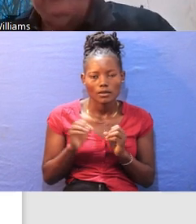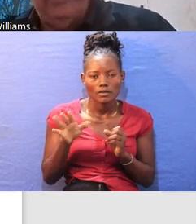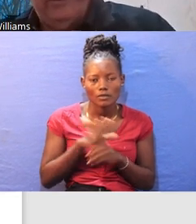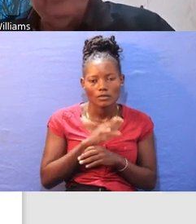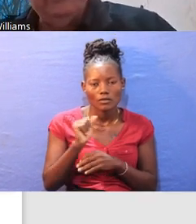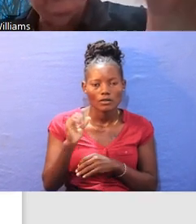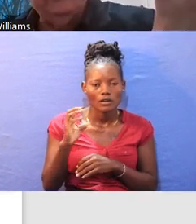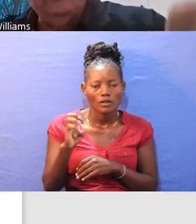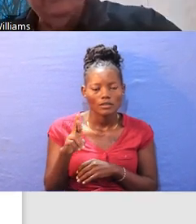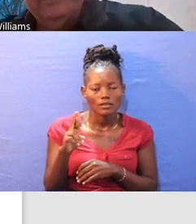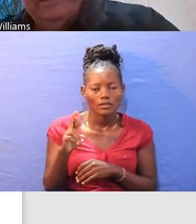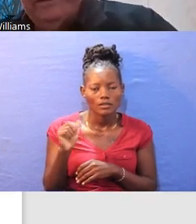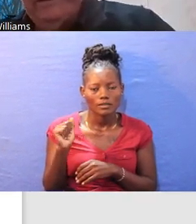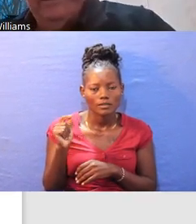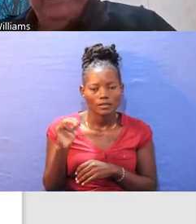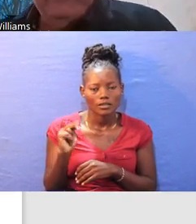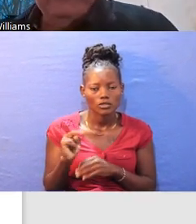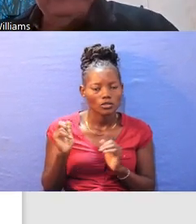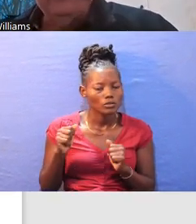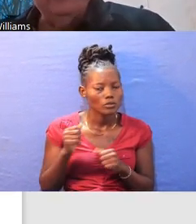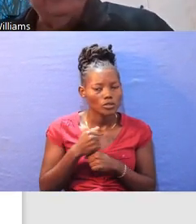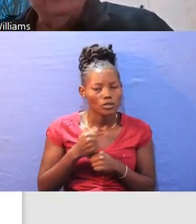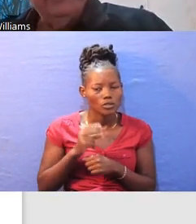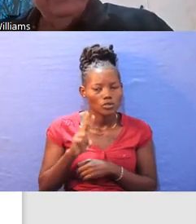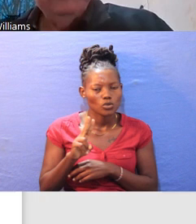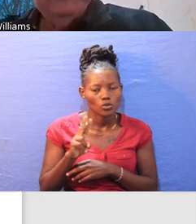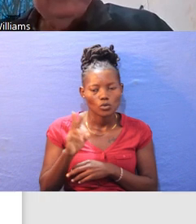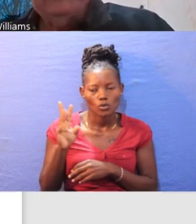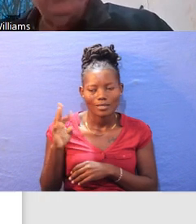pure acceleration. You can do 2